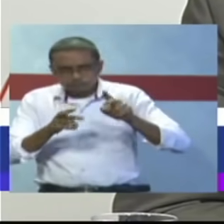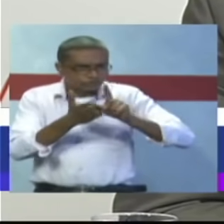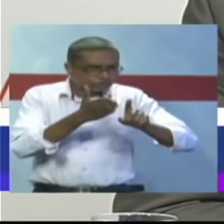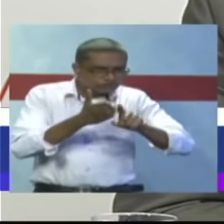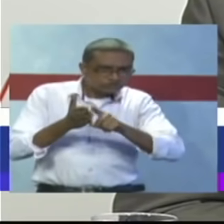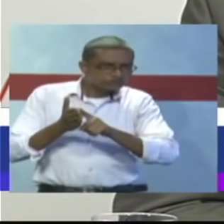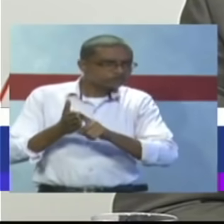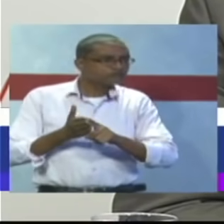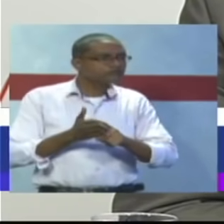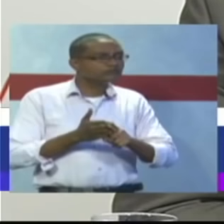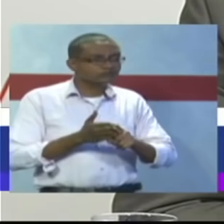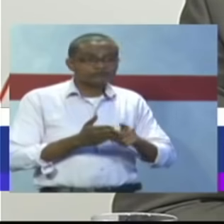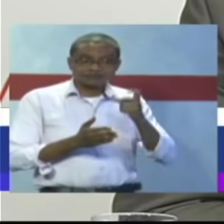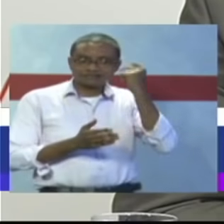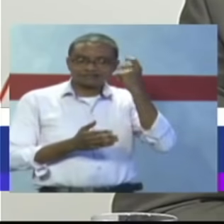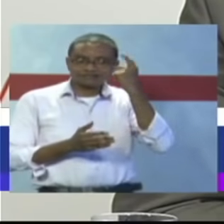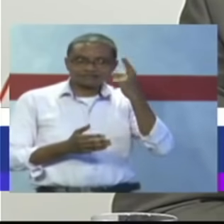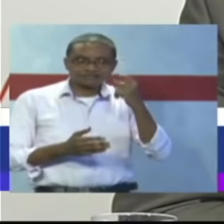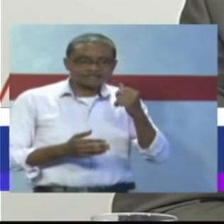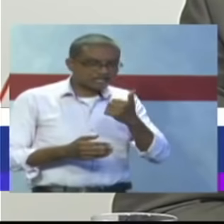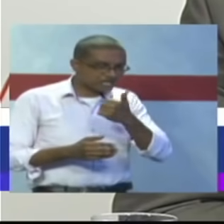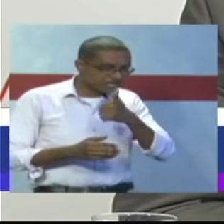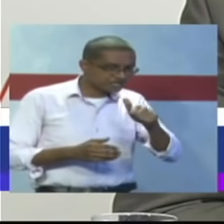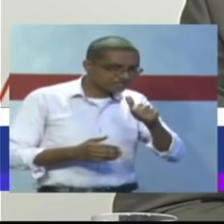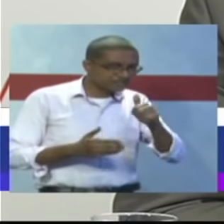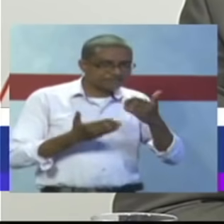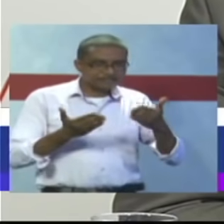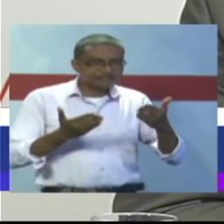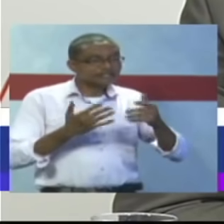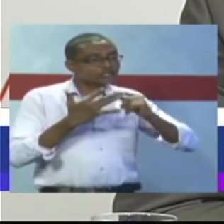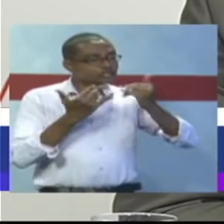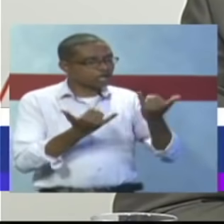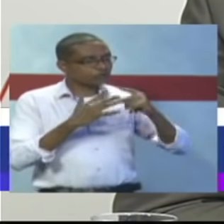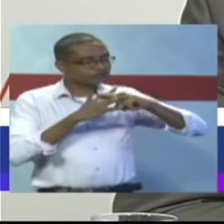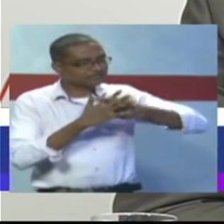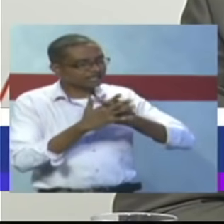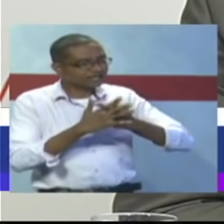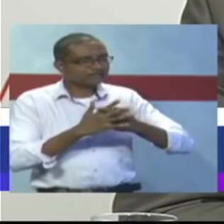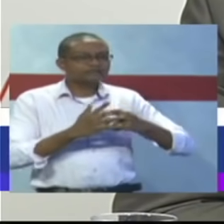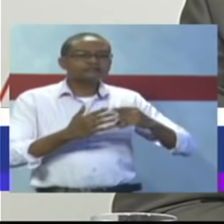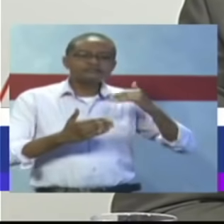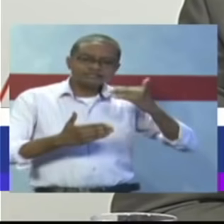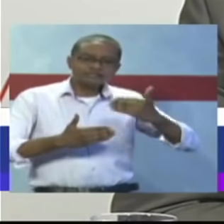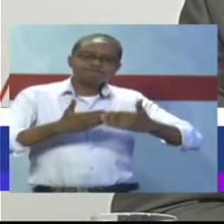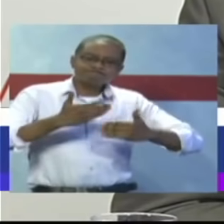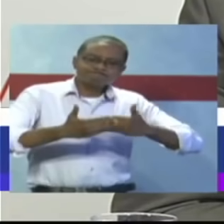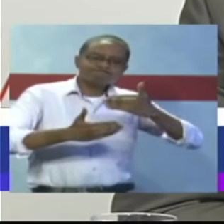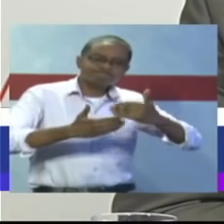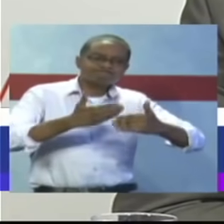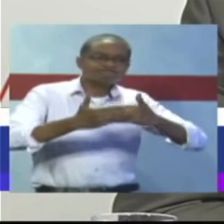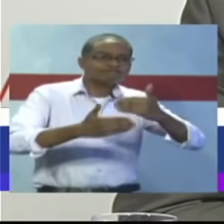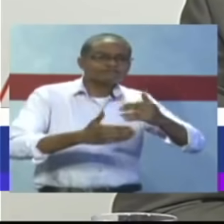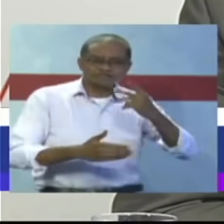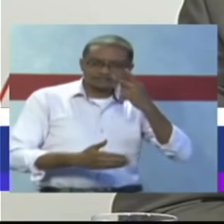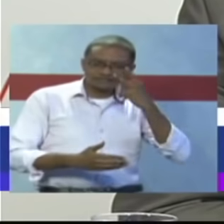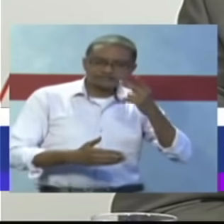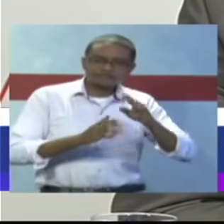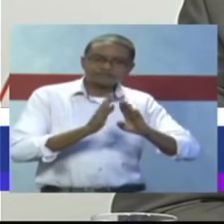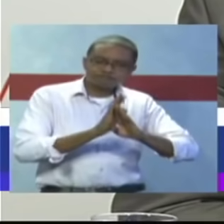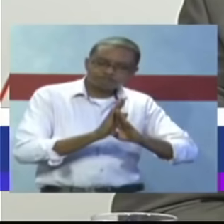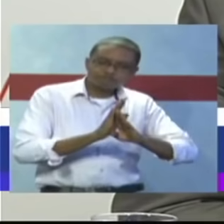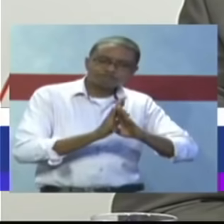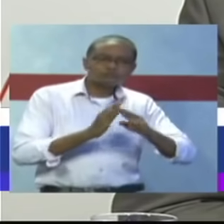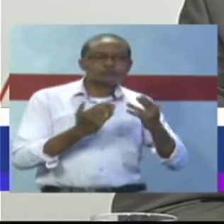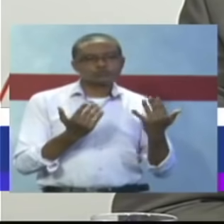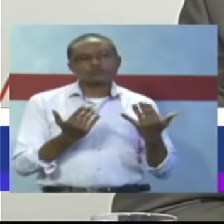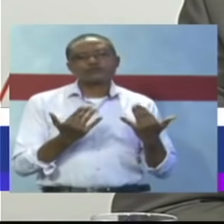situation, bearing in mind that anything that's launched will need to settle itself before you get the expected smooth running.